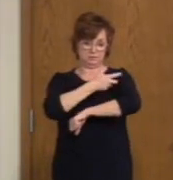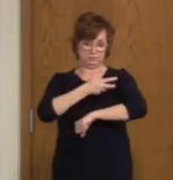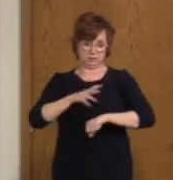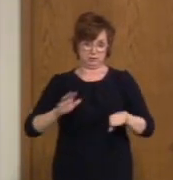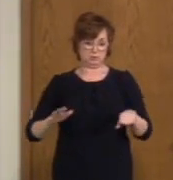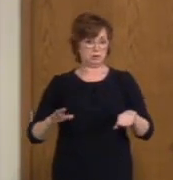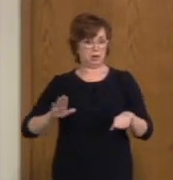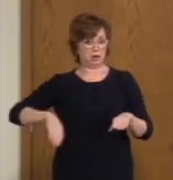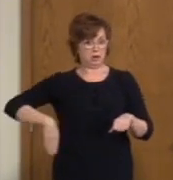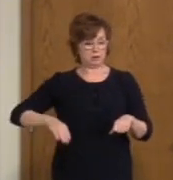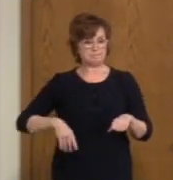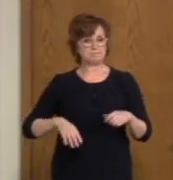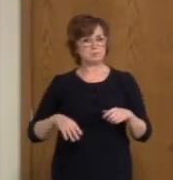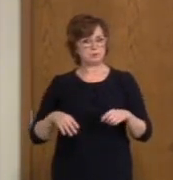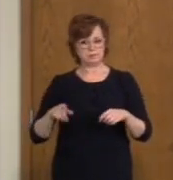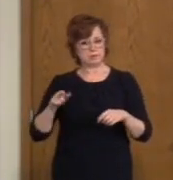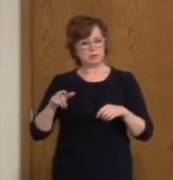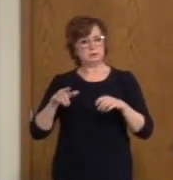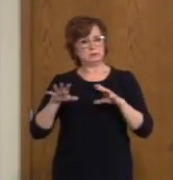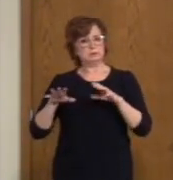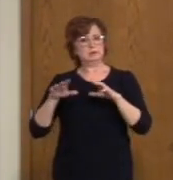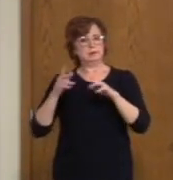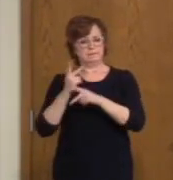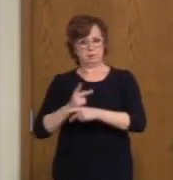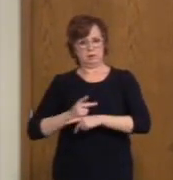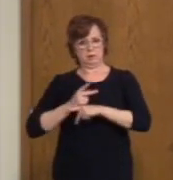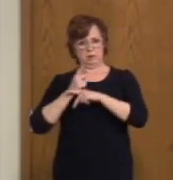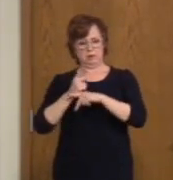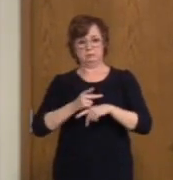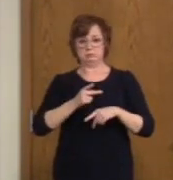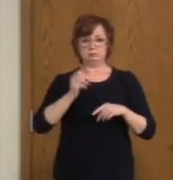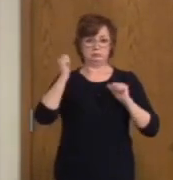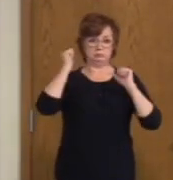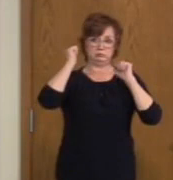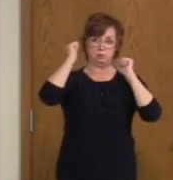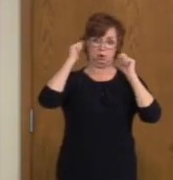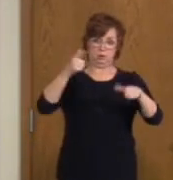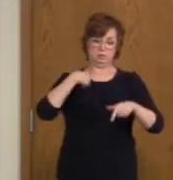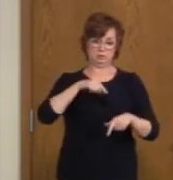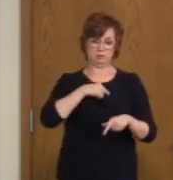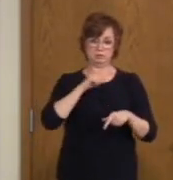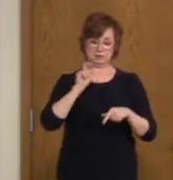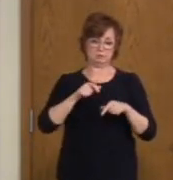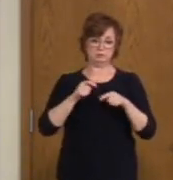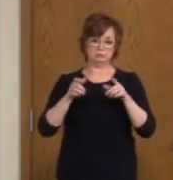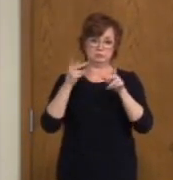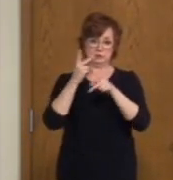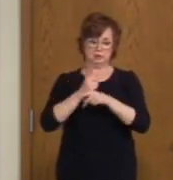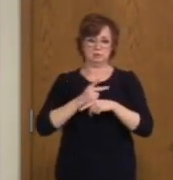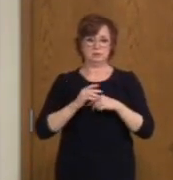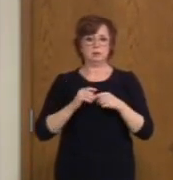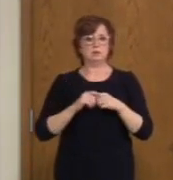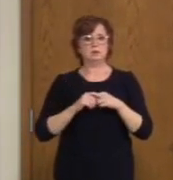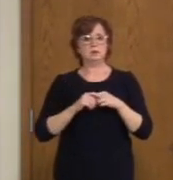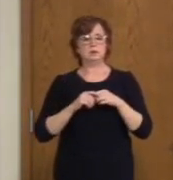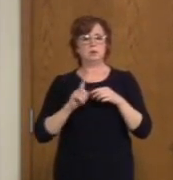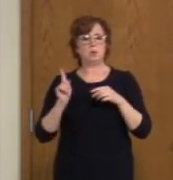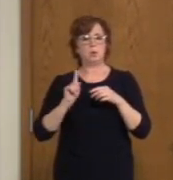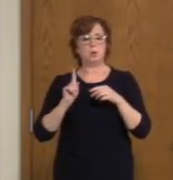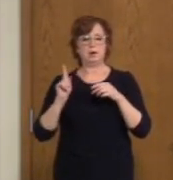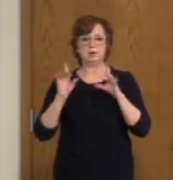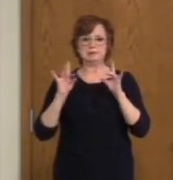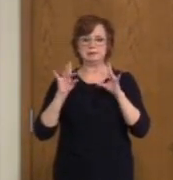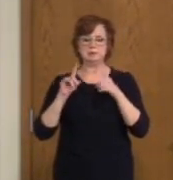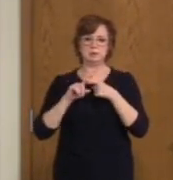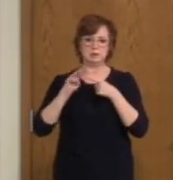extremely diligent over the course of the next number of weeks across the province. In particular, I would say say we need to be even more diligent in Moose Jaw and